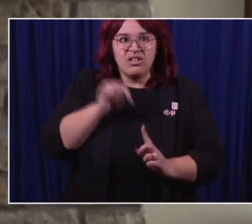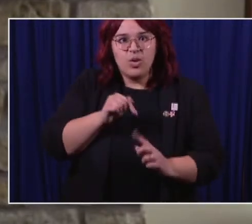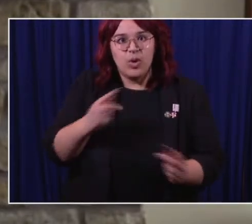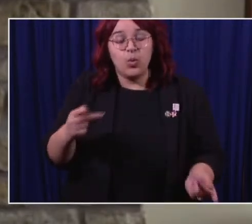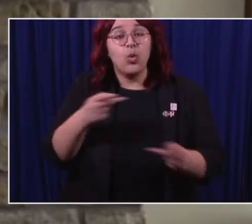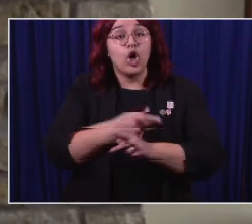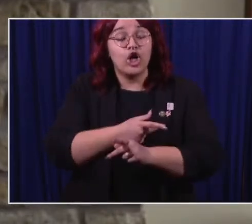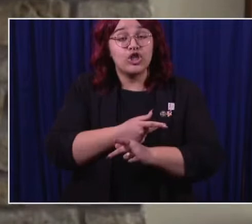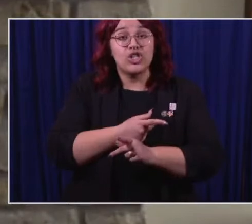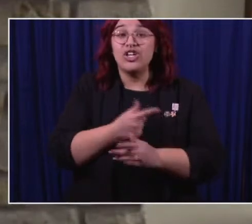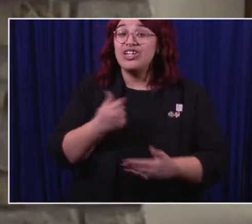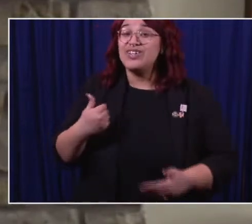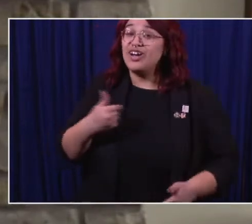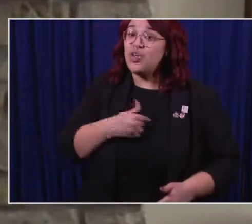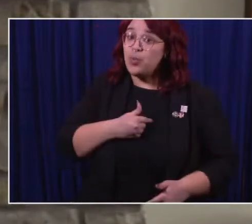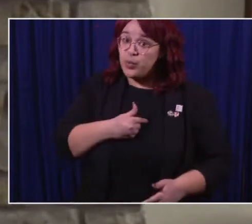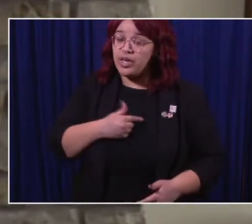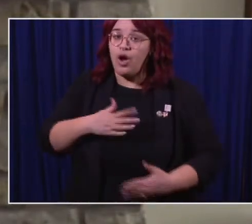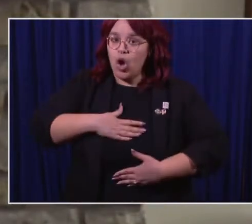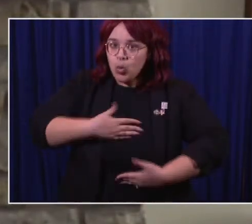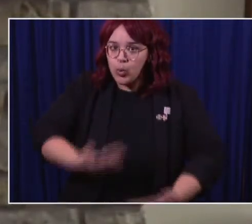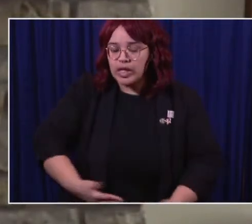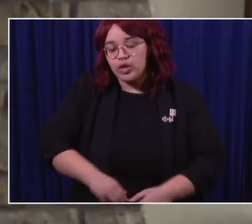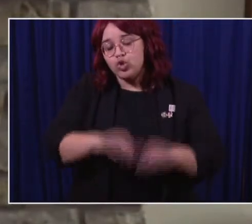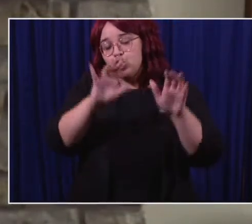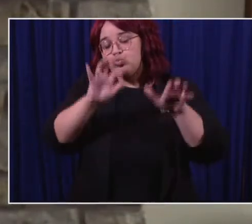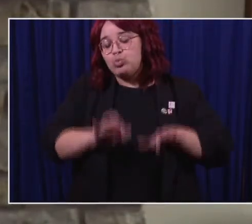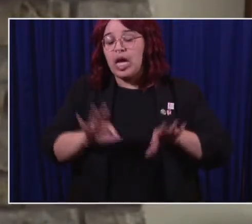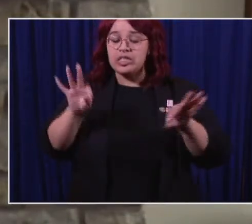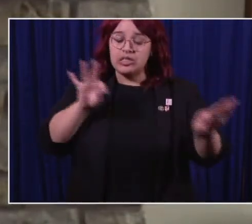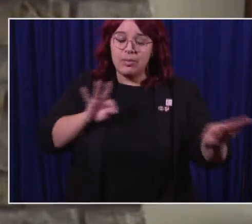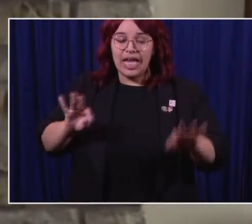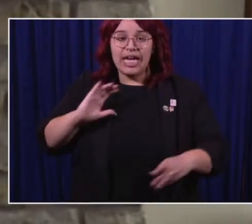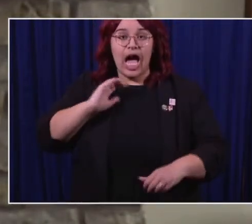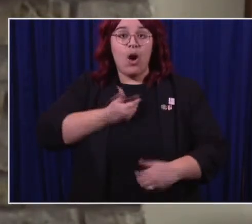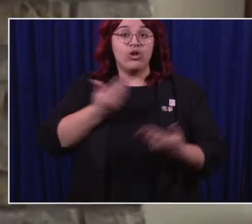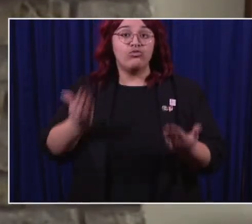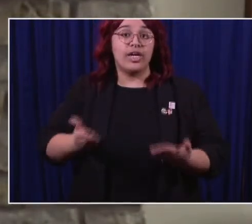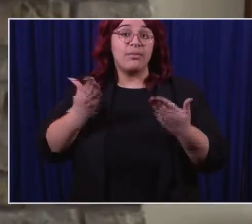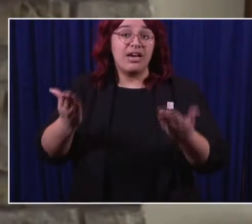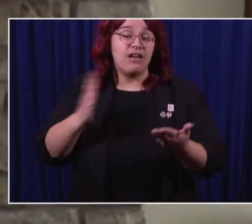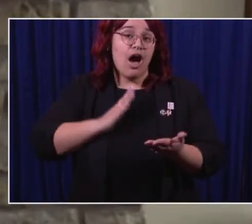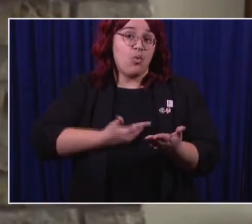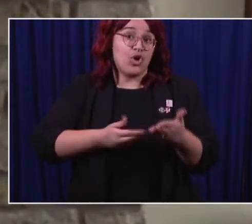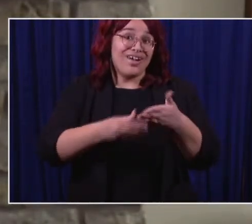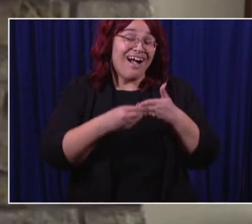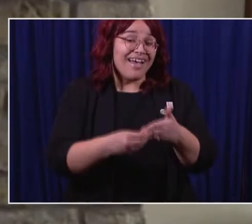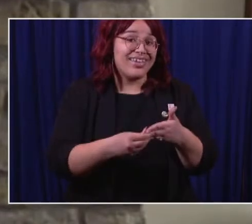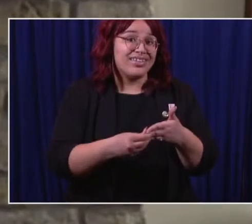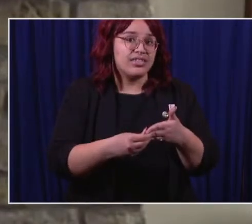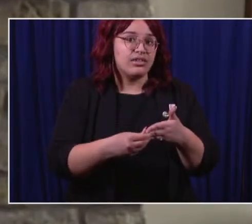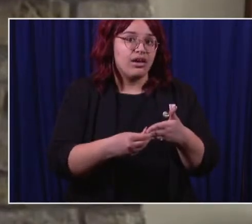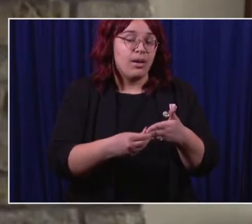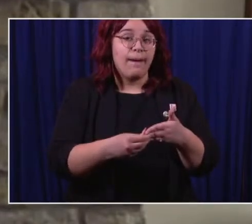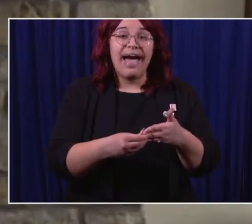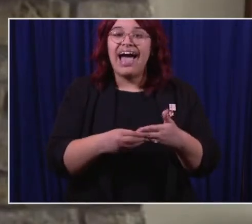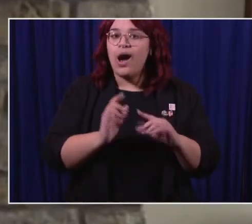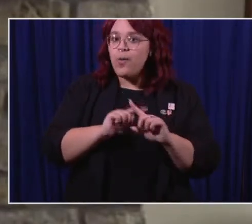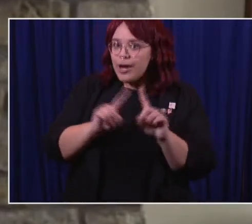asterisk. There's a big caveat there that says, look, we can't predict what the future is going to be. It's the same thing I told